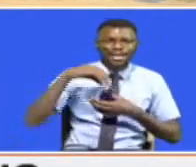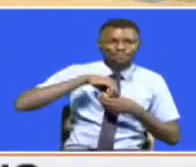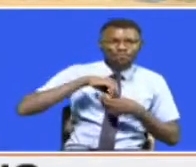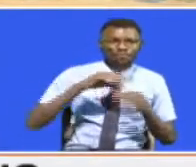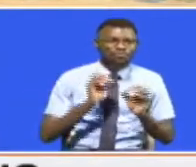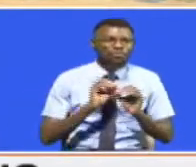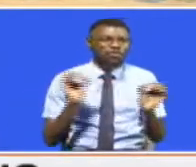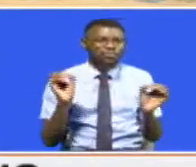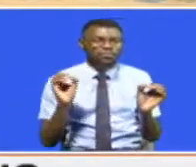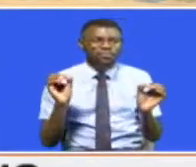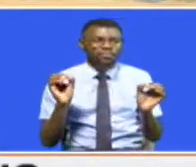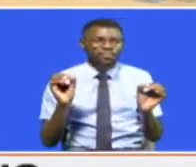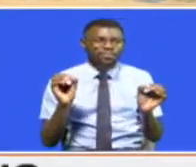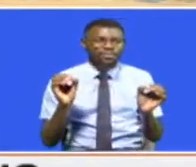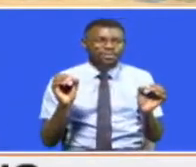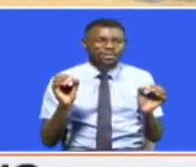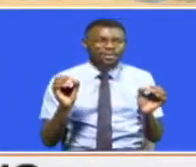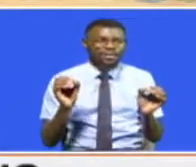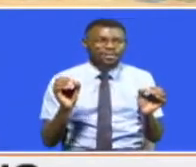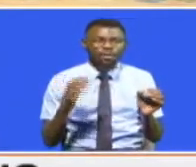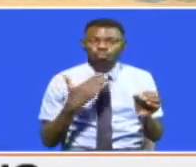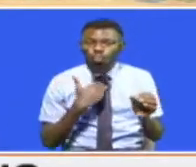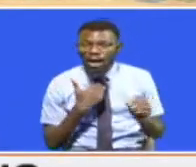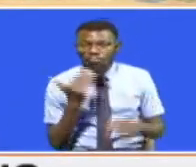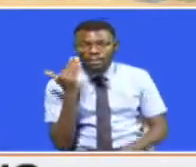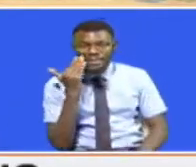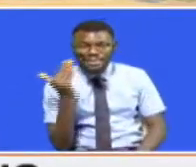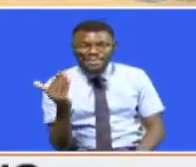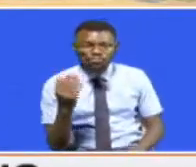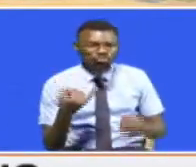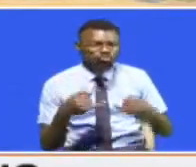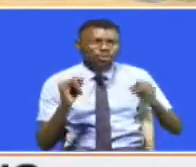oil system. We are just doing to test it.